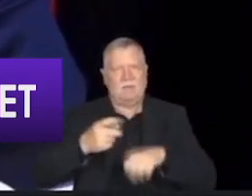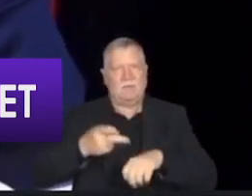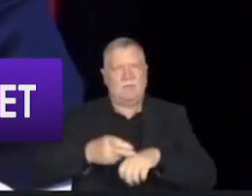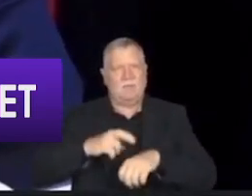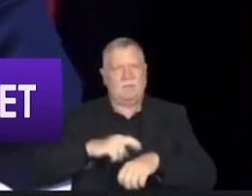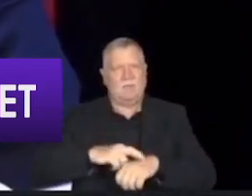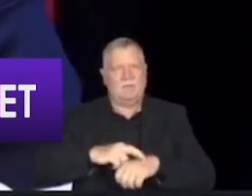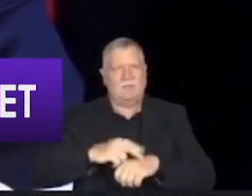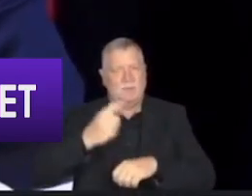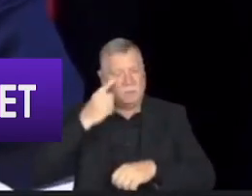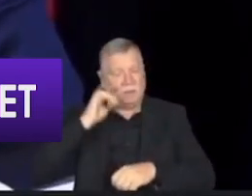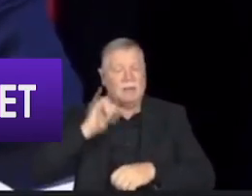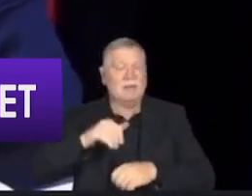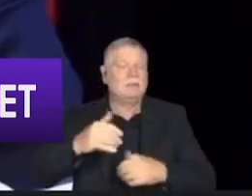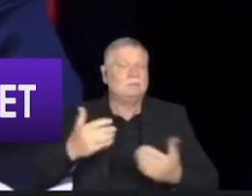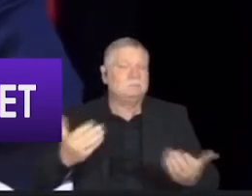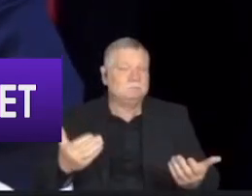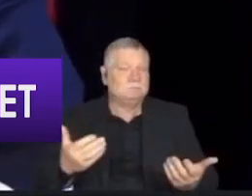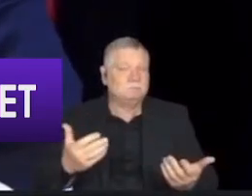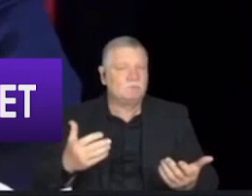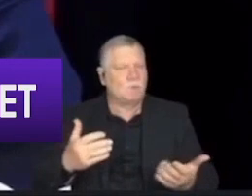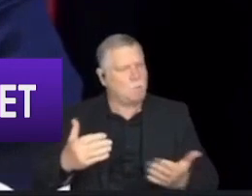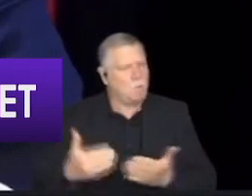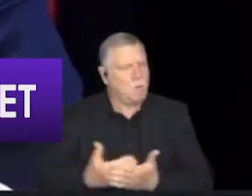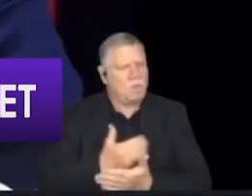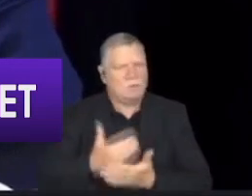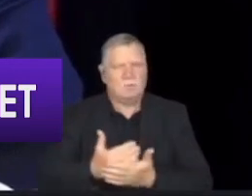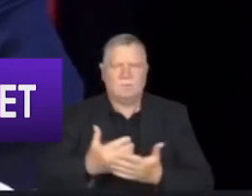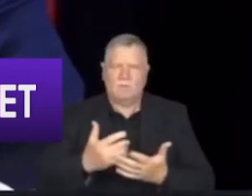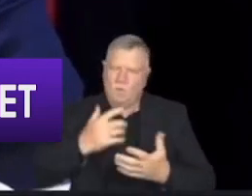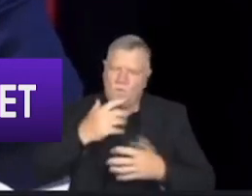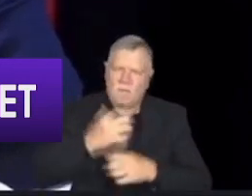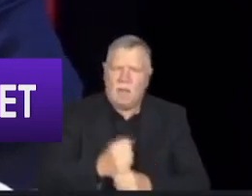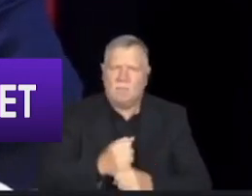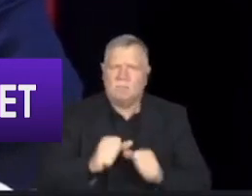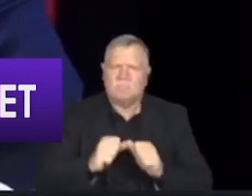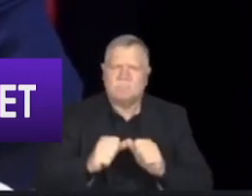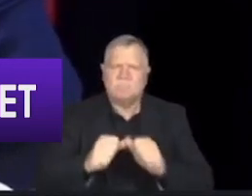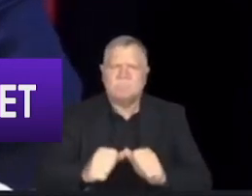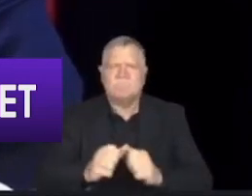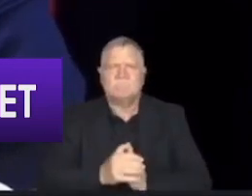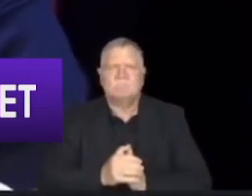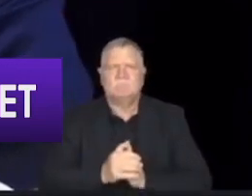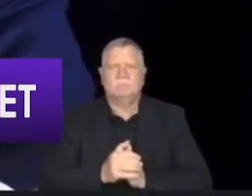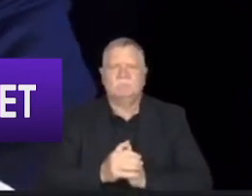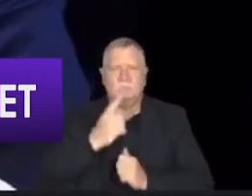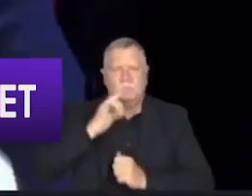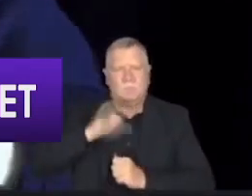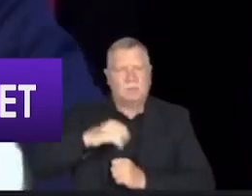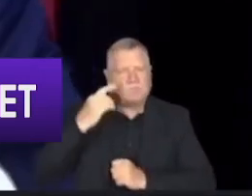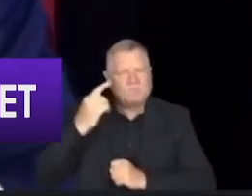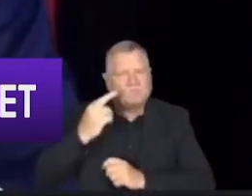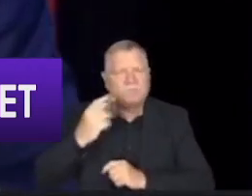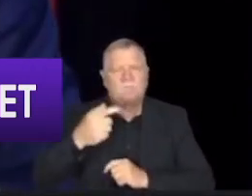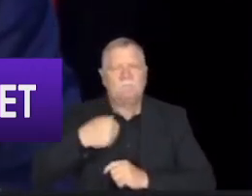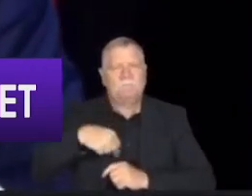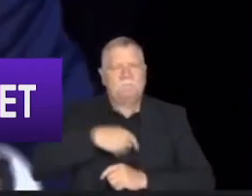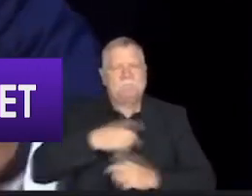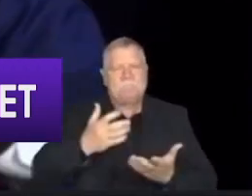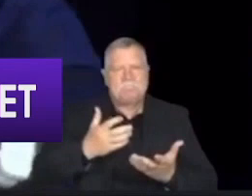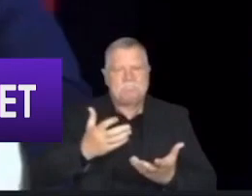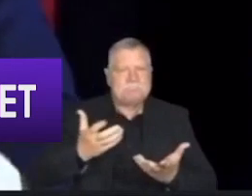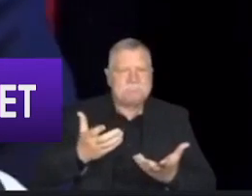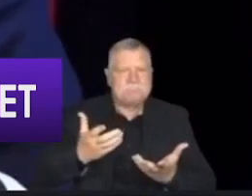and $2.7 million to hire social workers. Regarding the process of the debt adjustment plan of the Electric